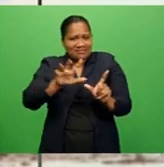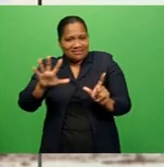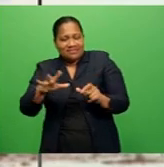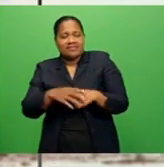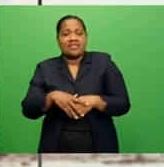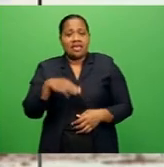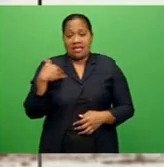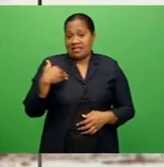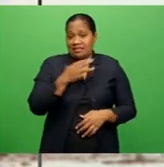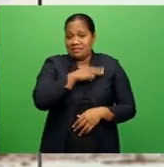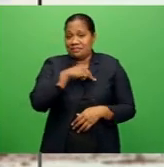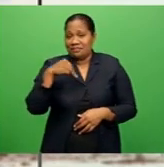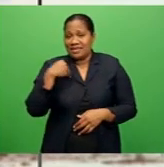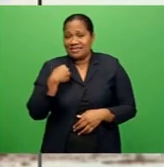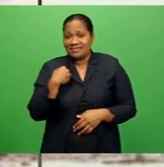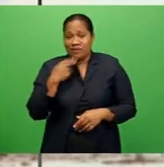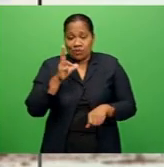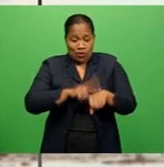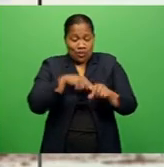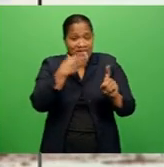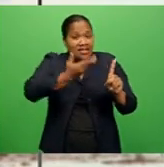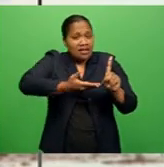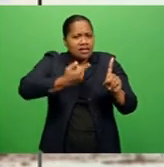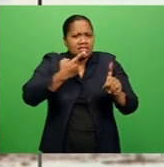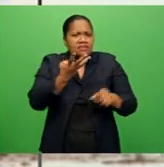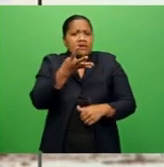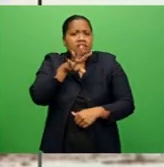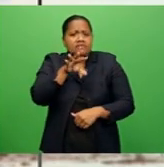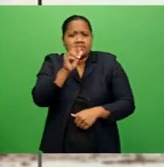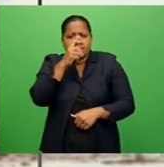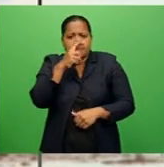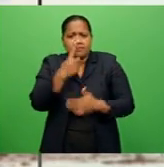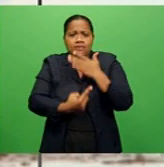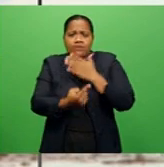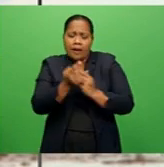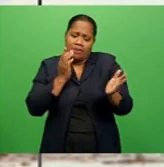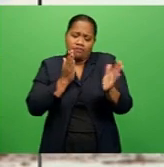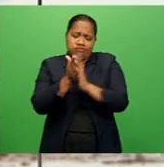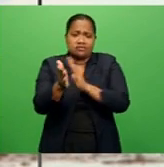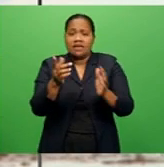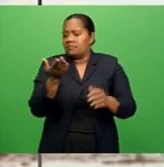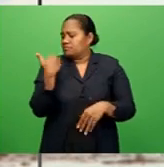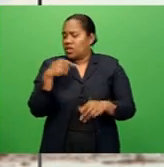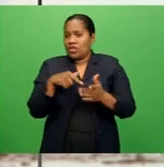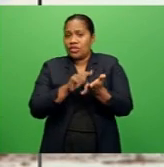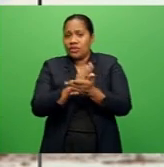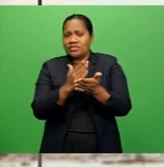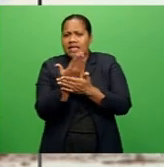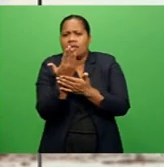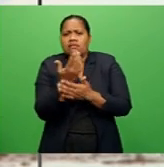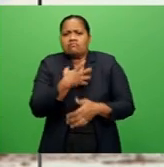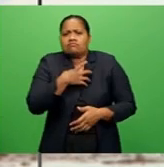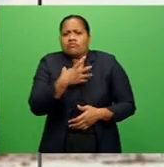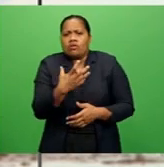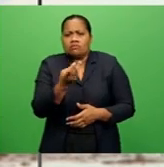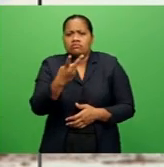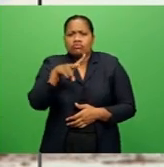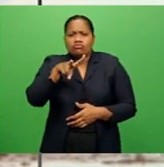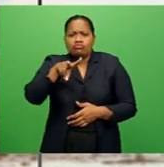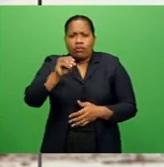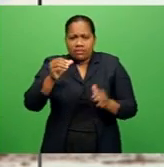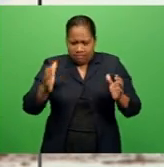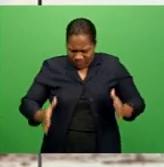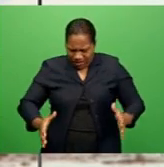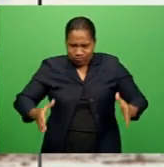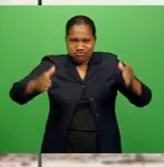Dr. Efiremi Wanganambete says 40 officials were deployed last Thursday with more than 20 tons of medical